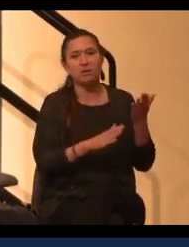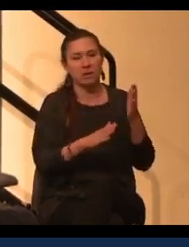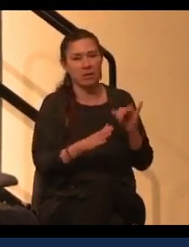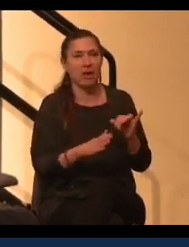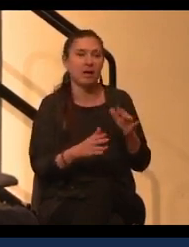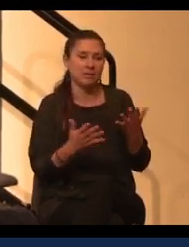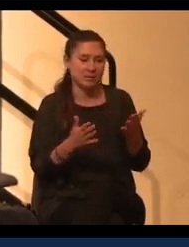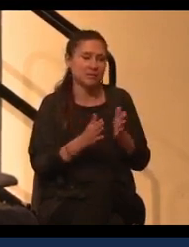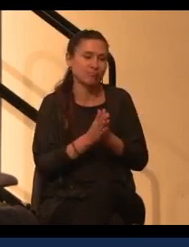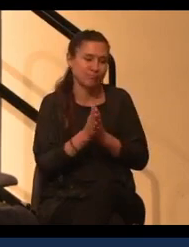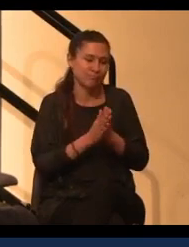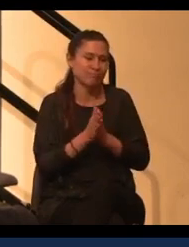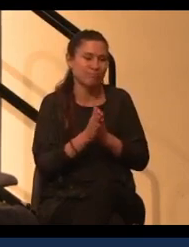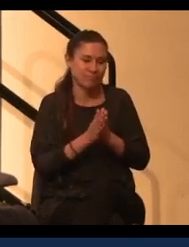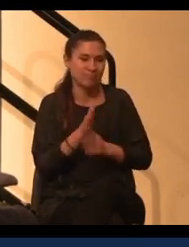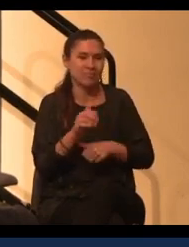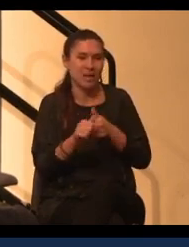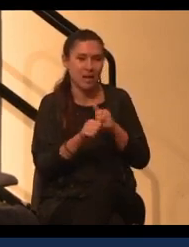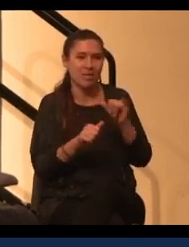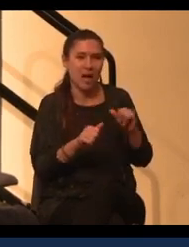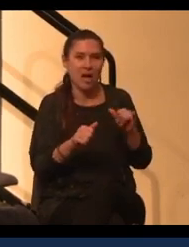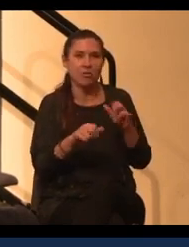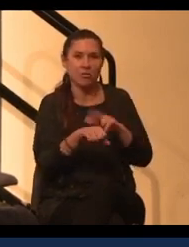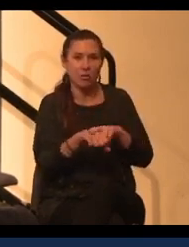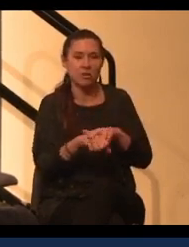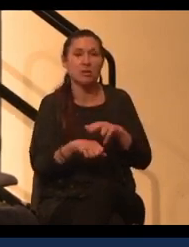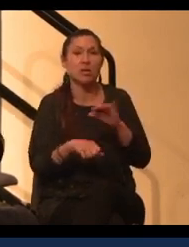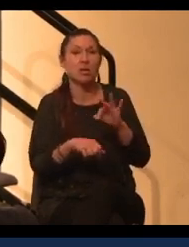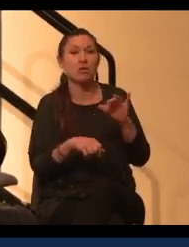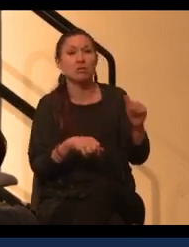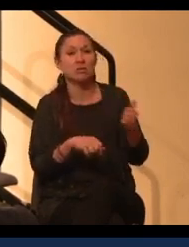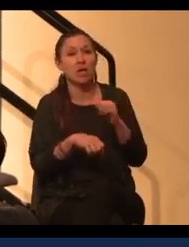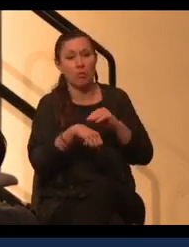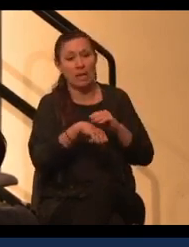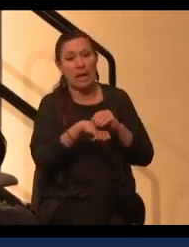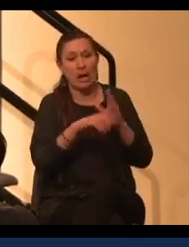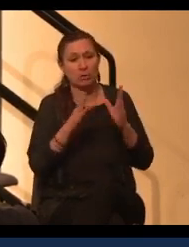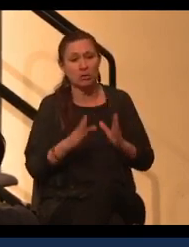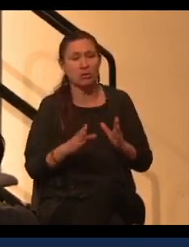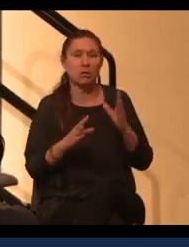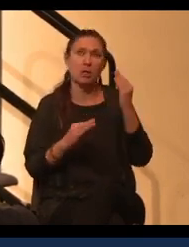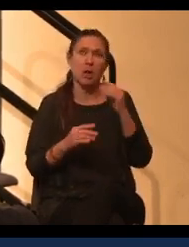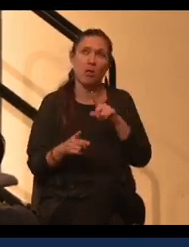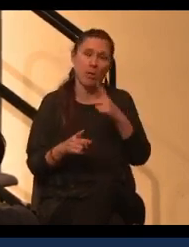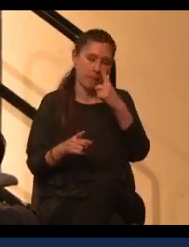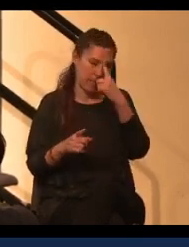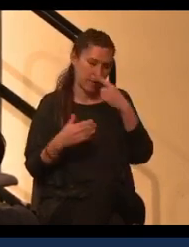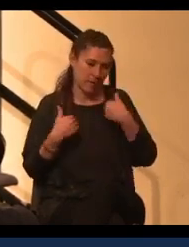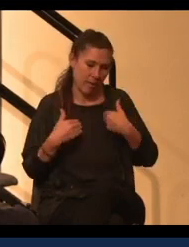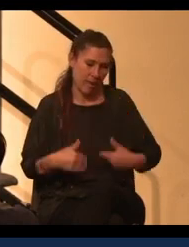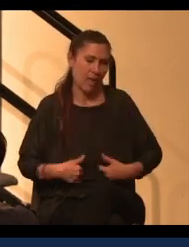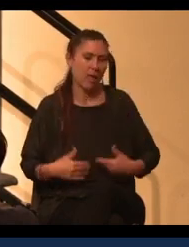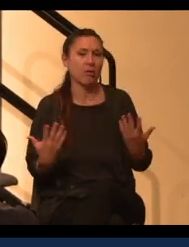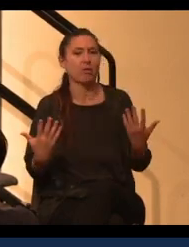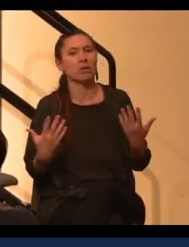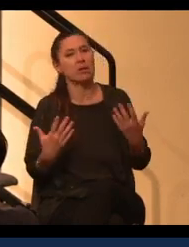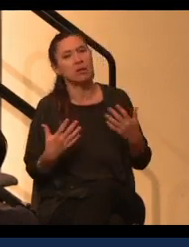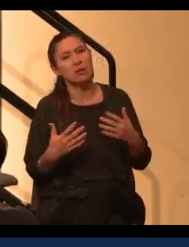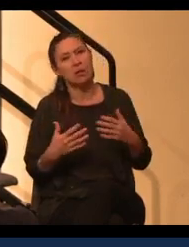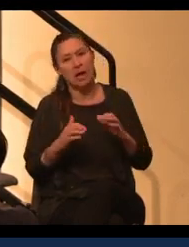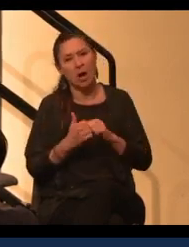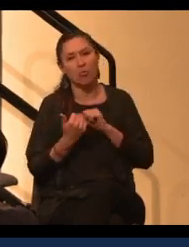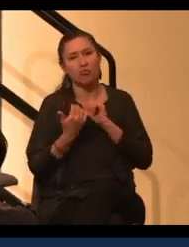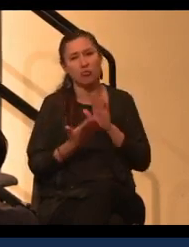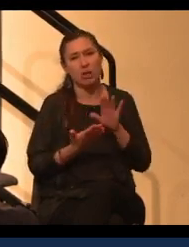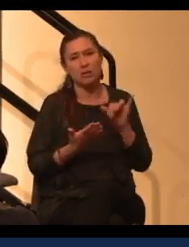main focus of your concern. If you're in counseling, of course, you're thinking about the mental health of our students and ways that we can address